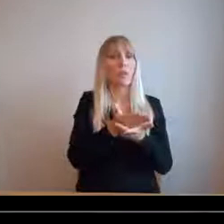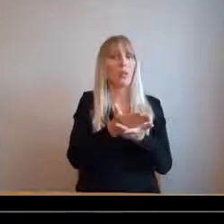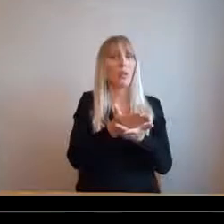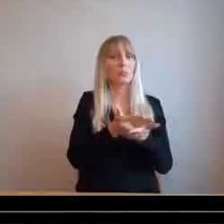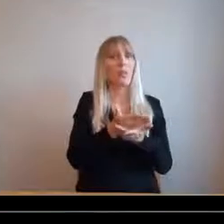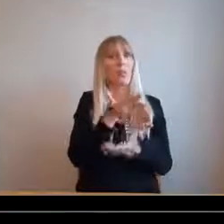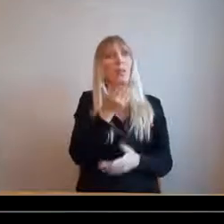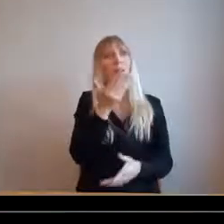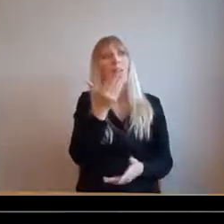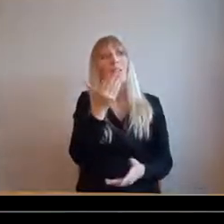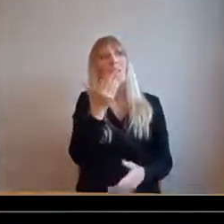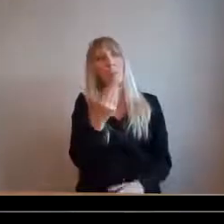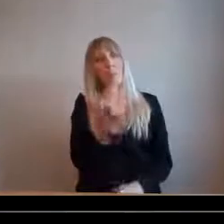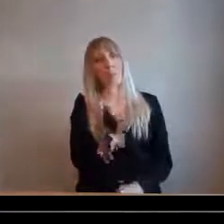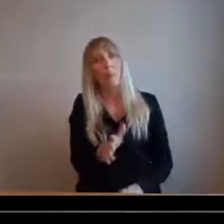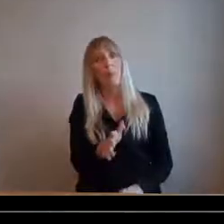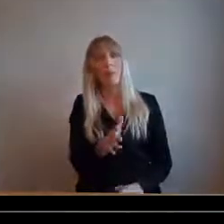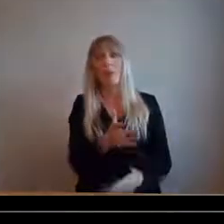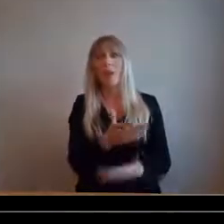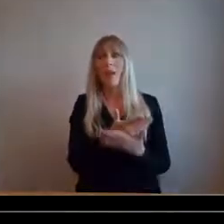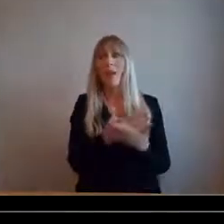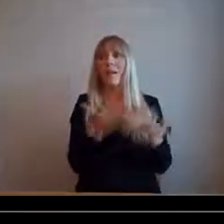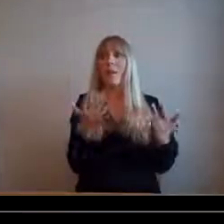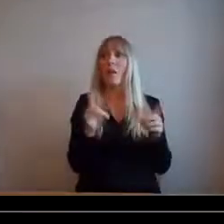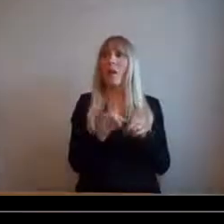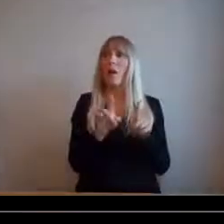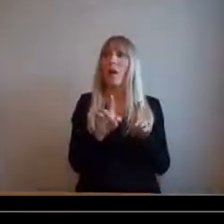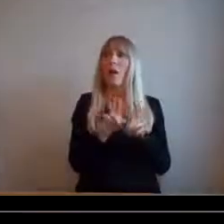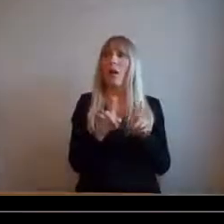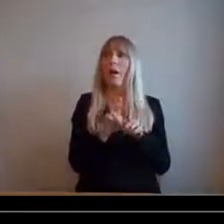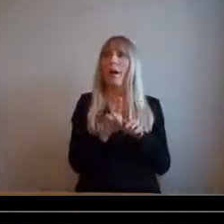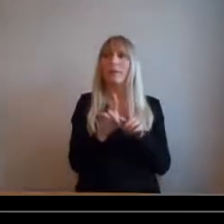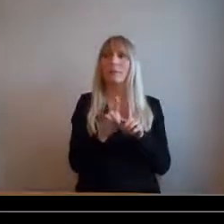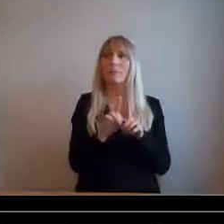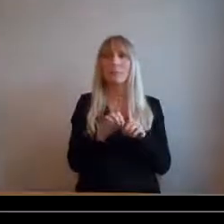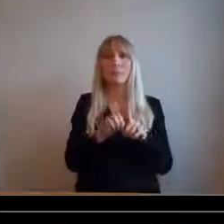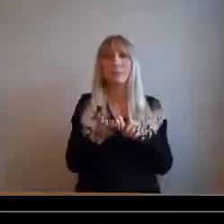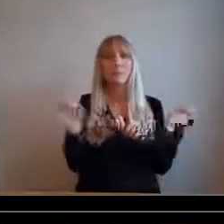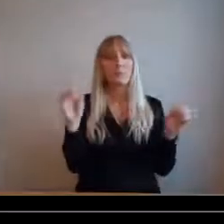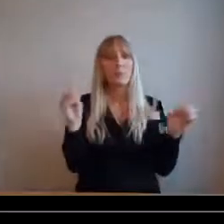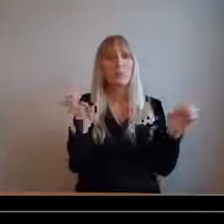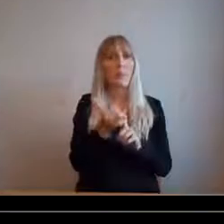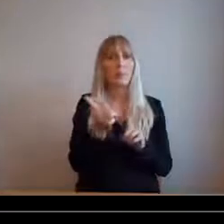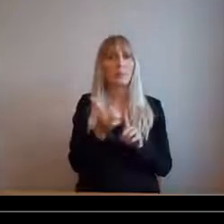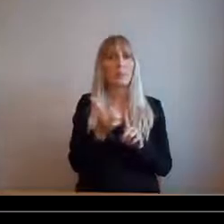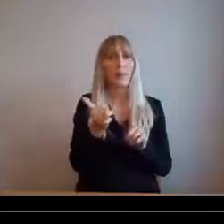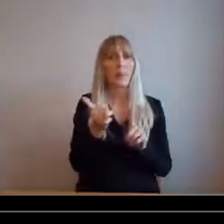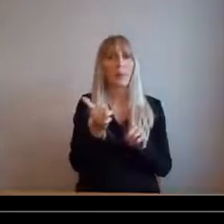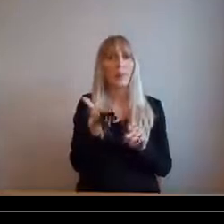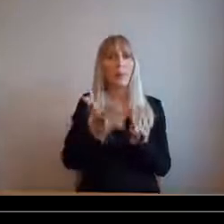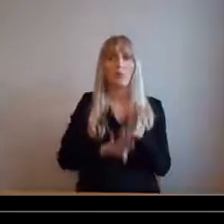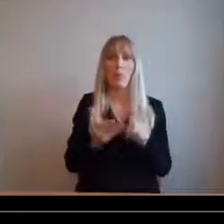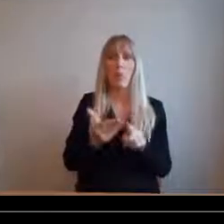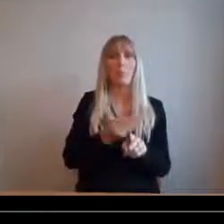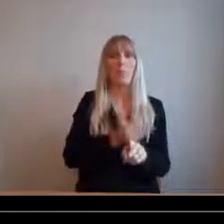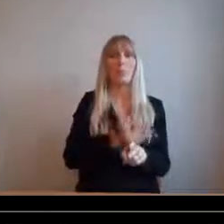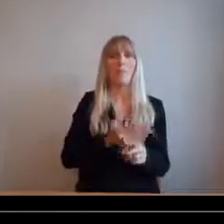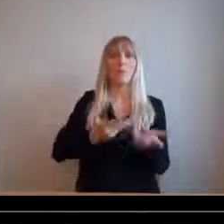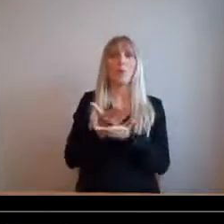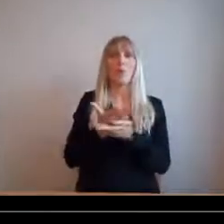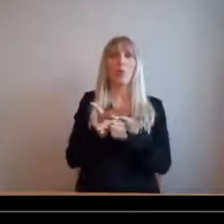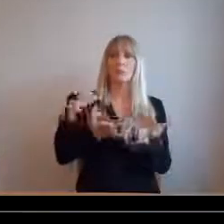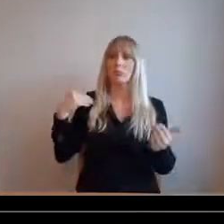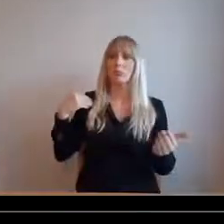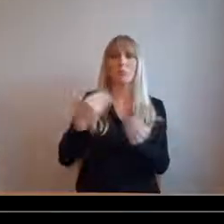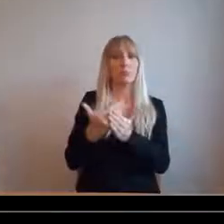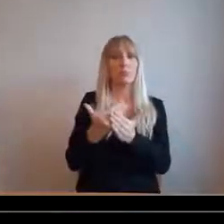have had any different impacts to what we had at supplementary consultation, and particularly at Ludstown